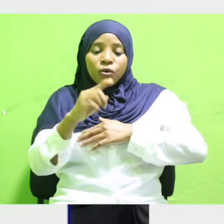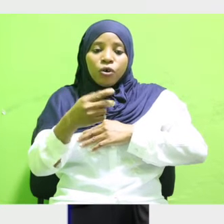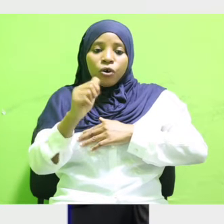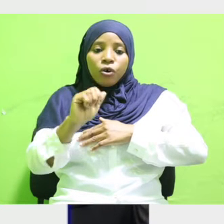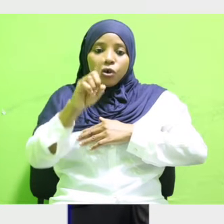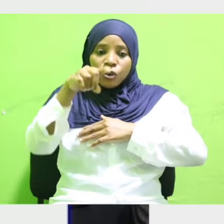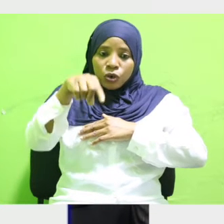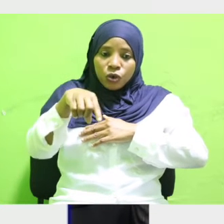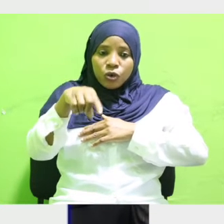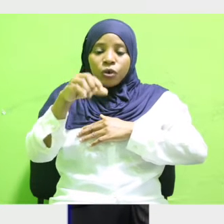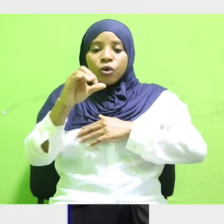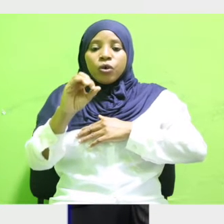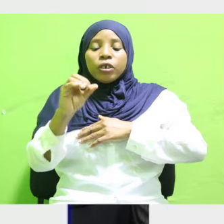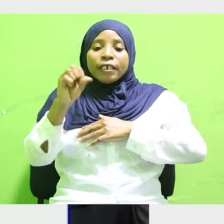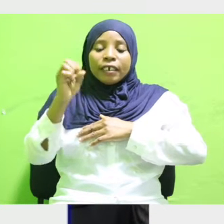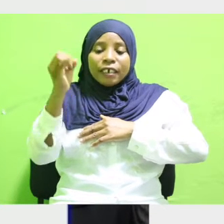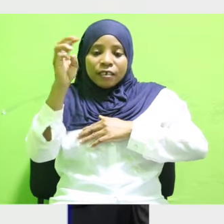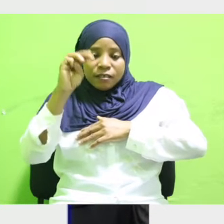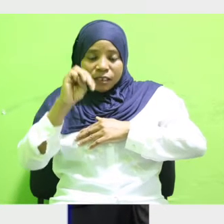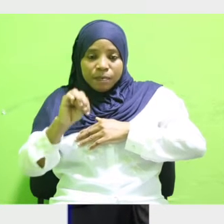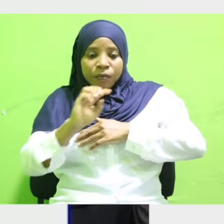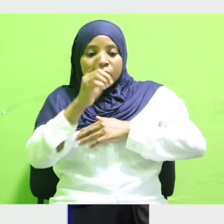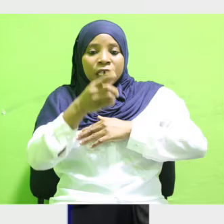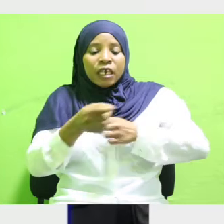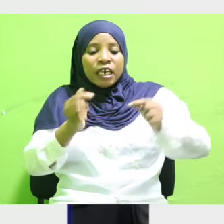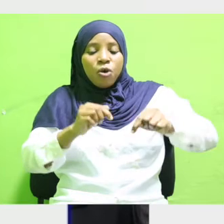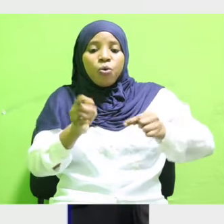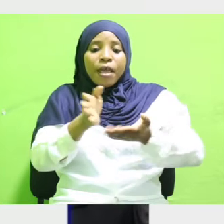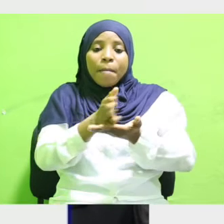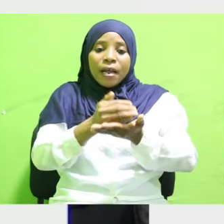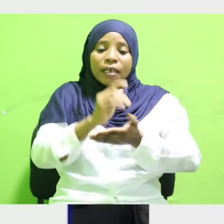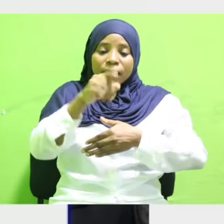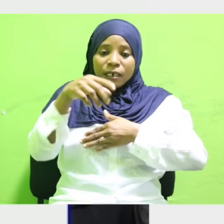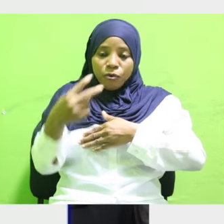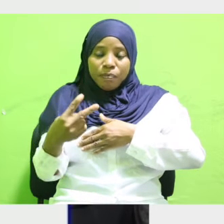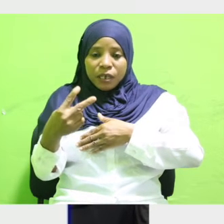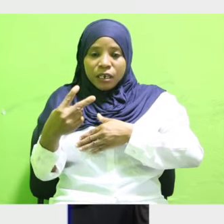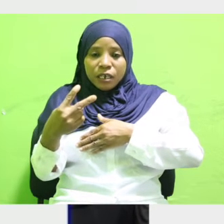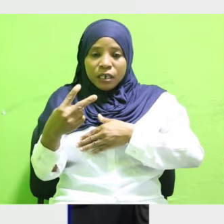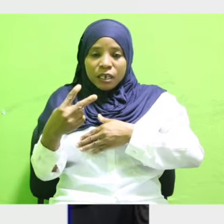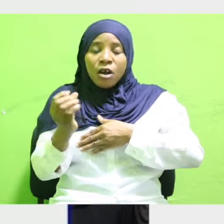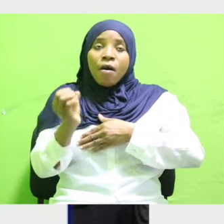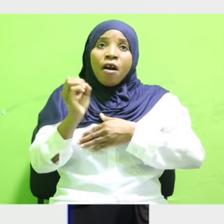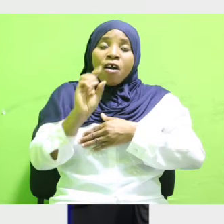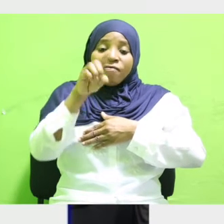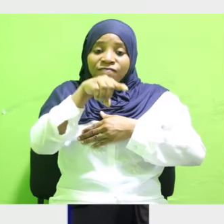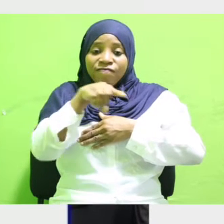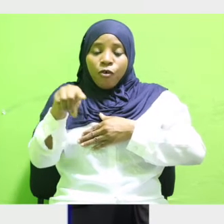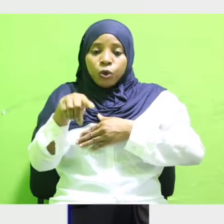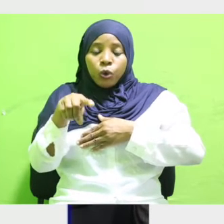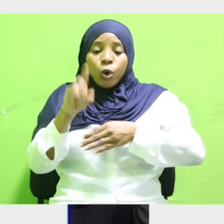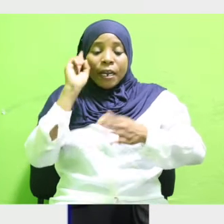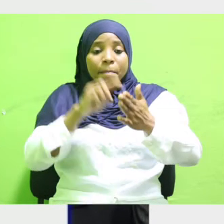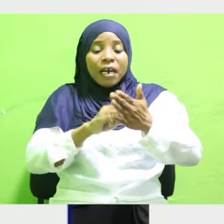So phototropism comes from the two words, photo, which means light, and tropism, which